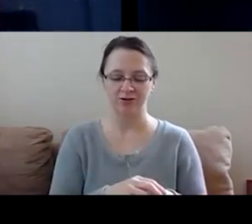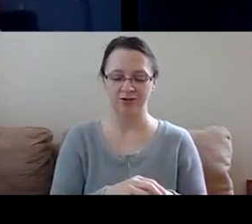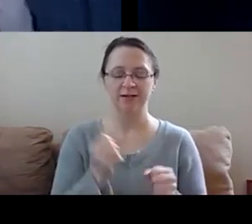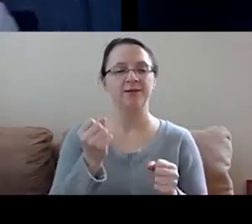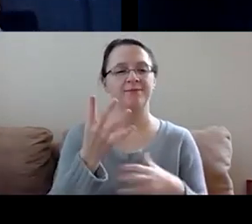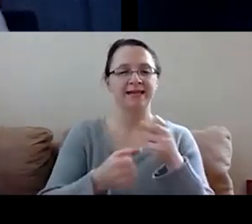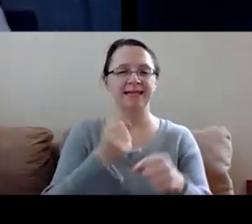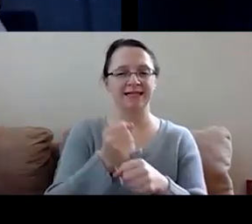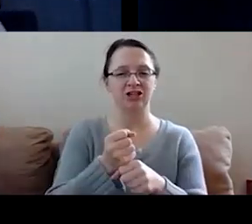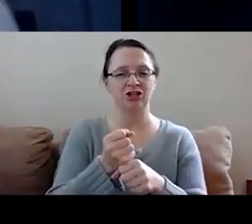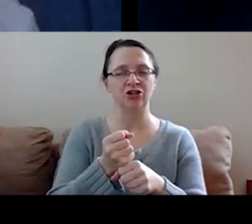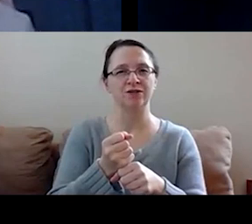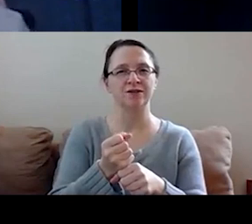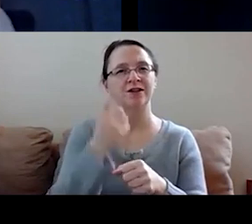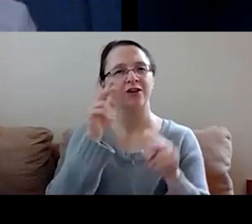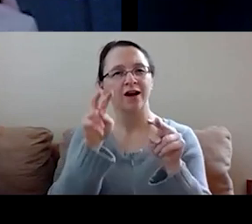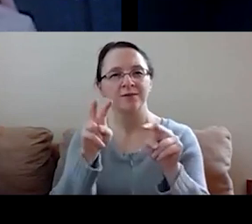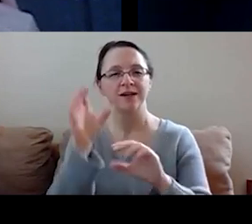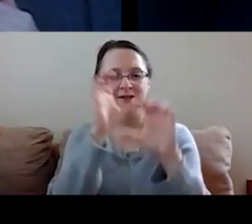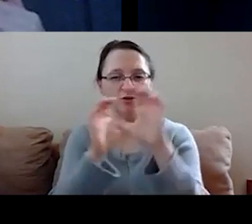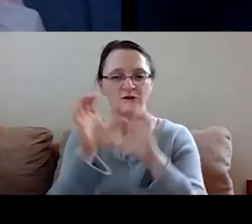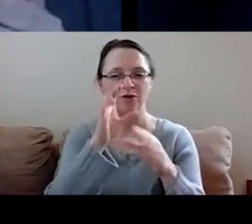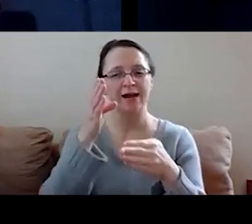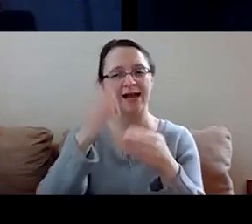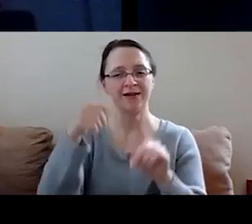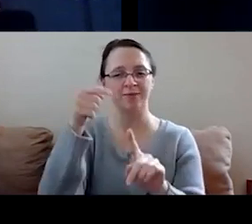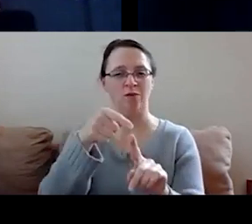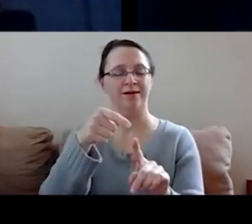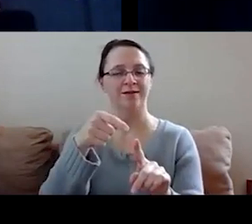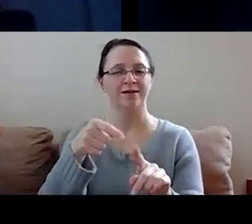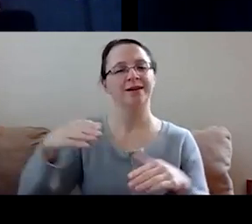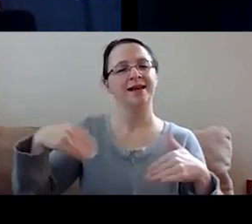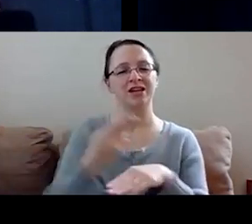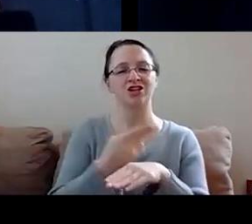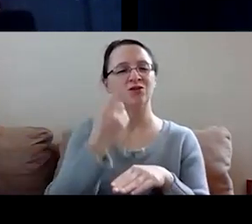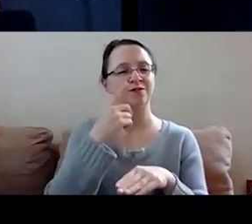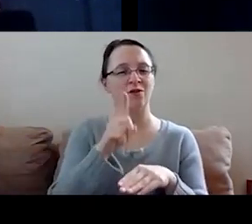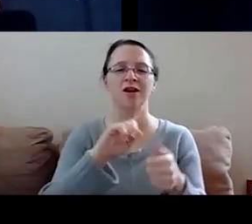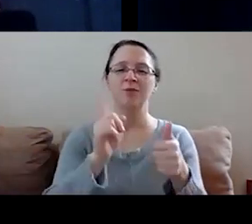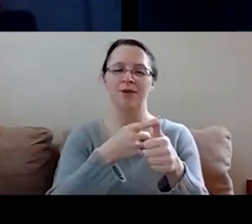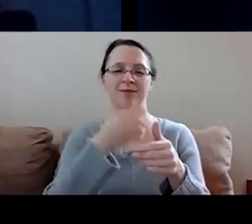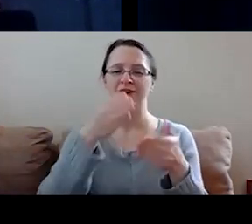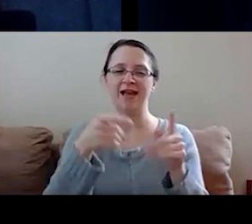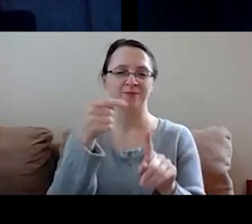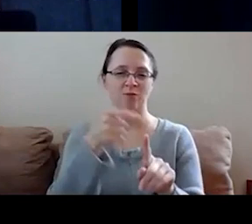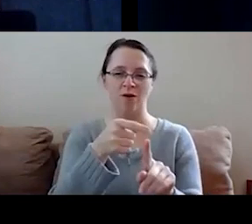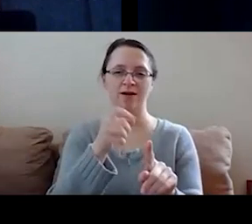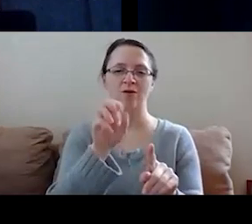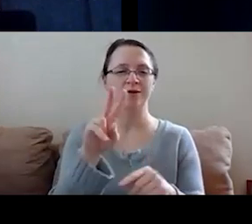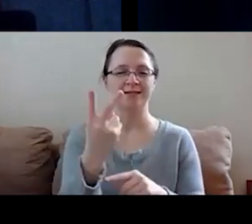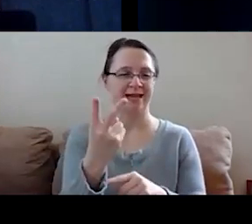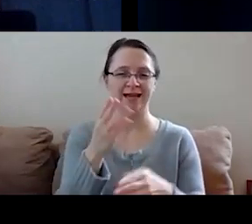an observational and exploratory endpoint. It's not yet used as the primary endpoint or a secondary endpoint.